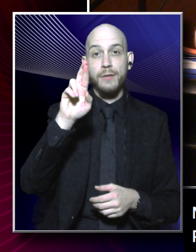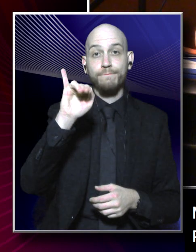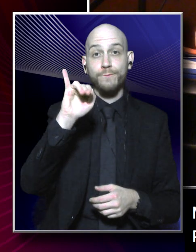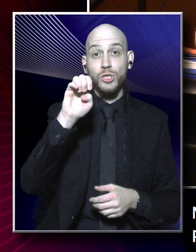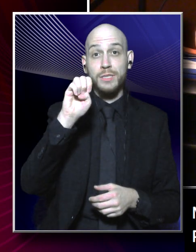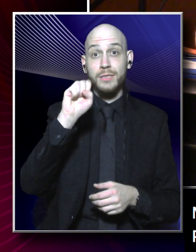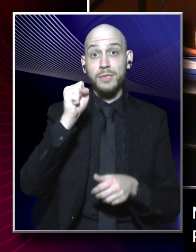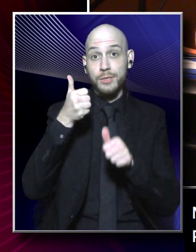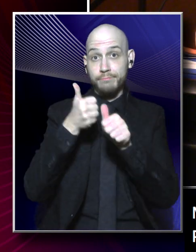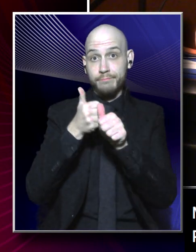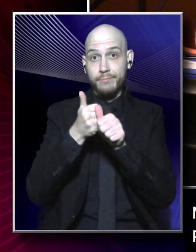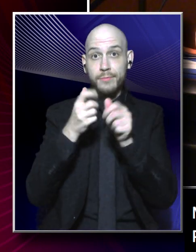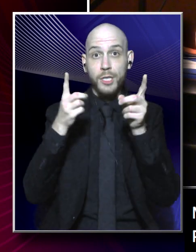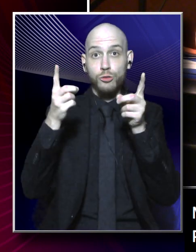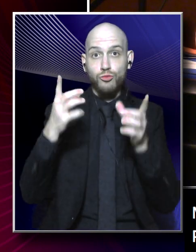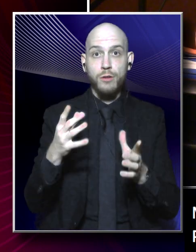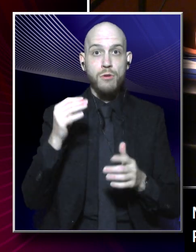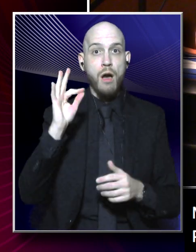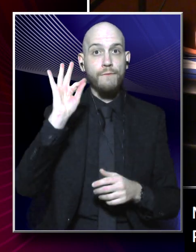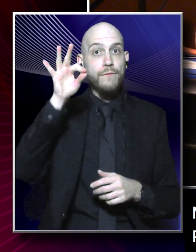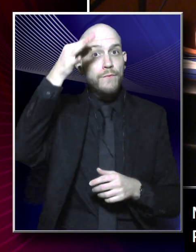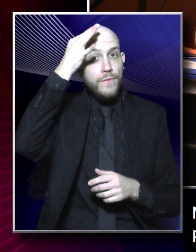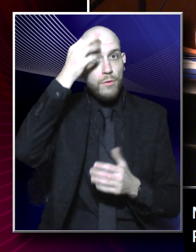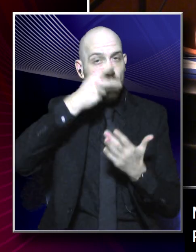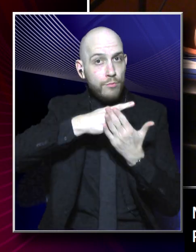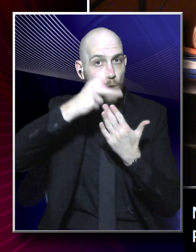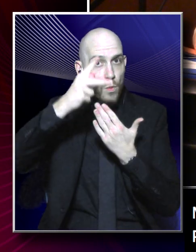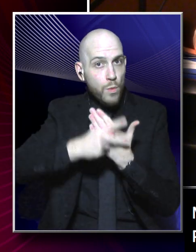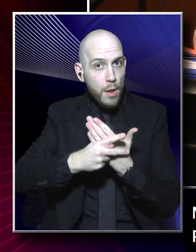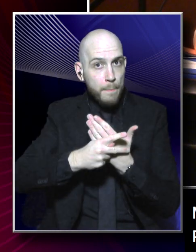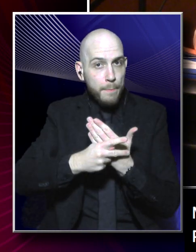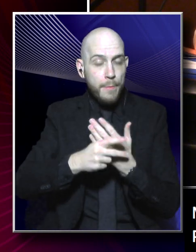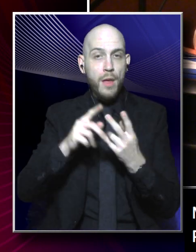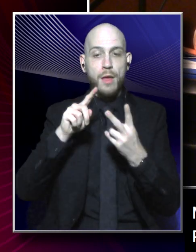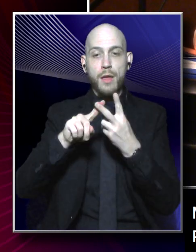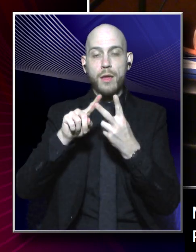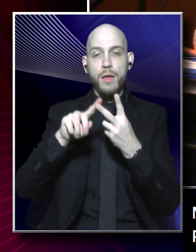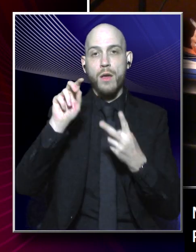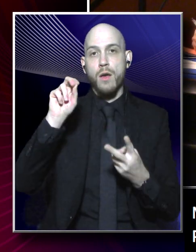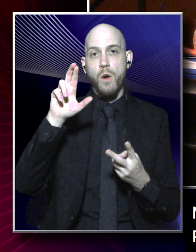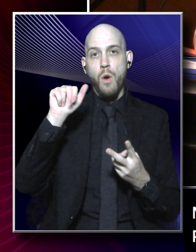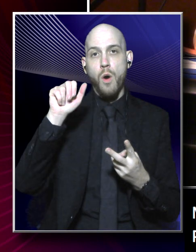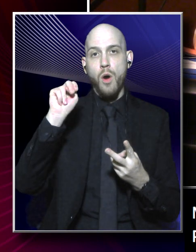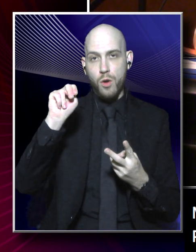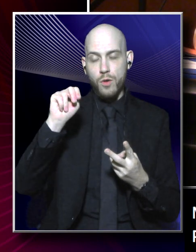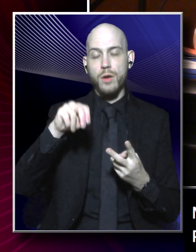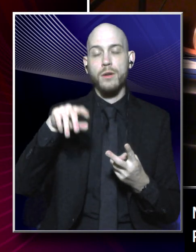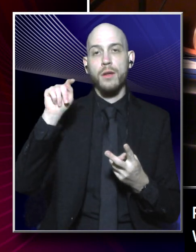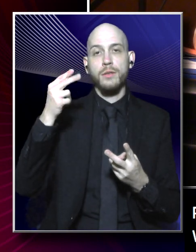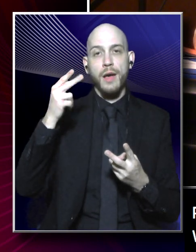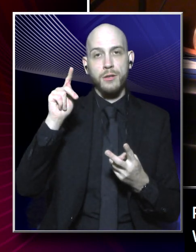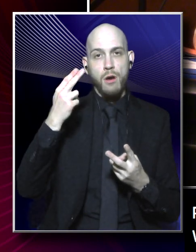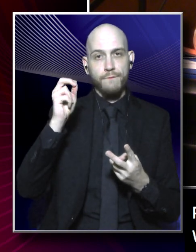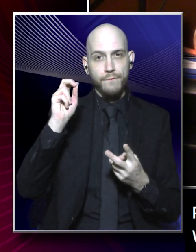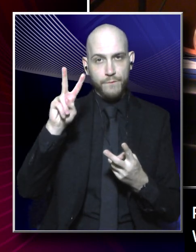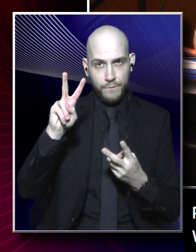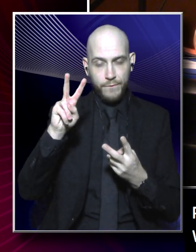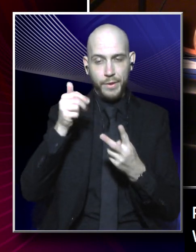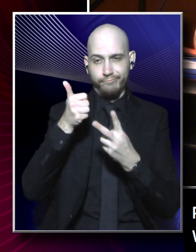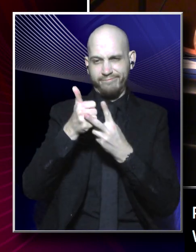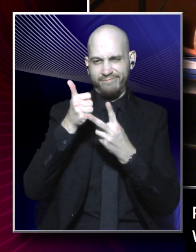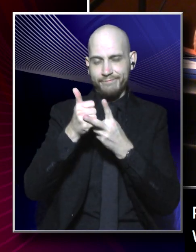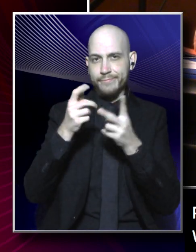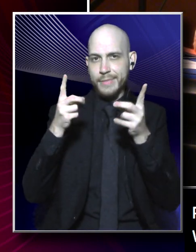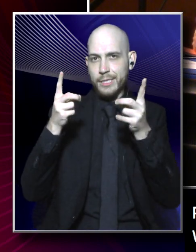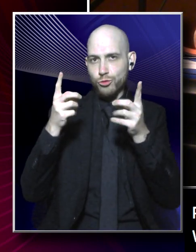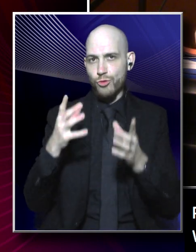our Director of Federal Programs, and Oren Katkov, who's our Director